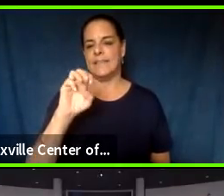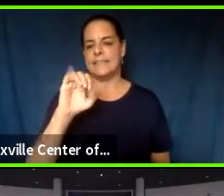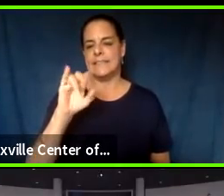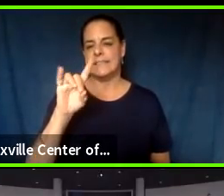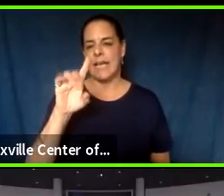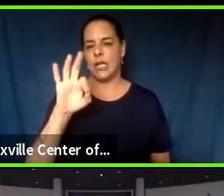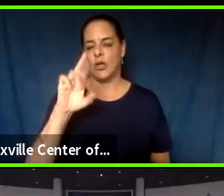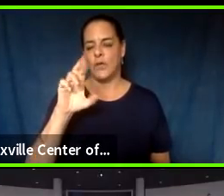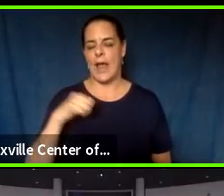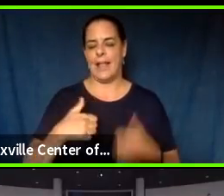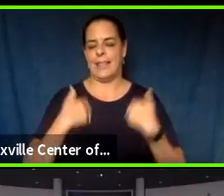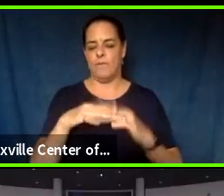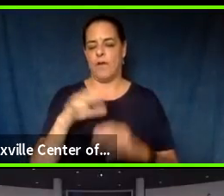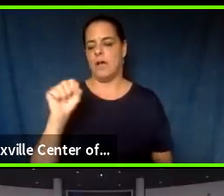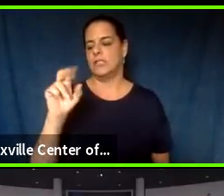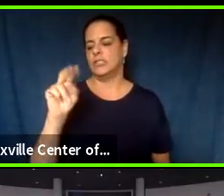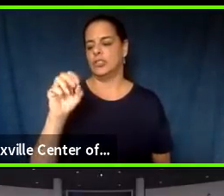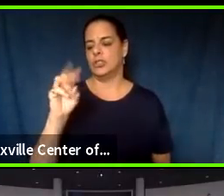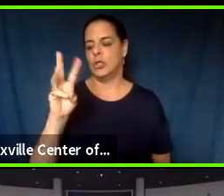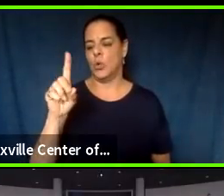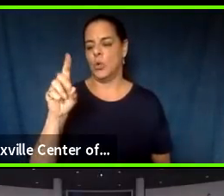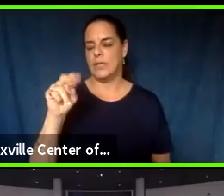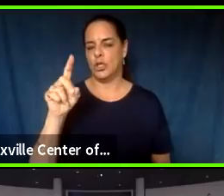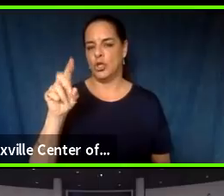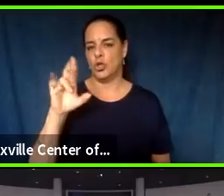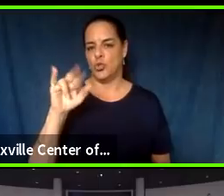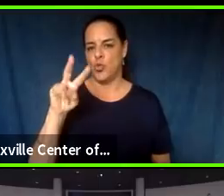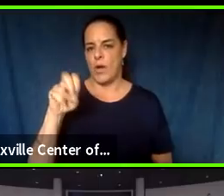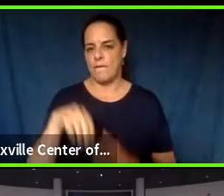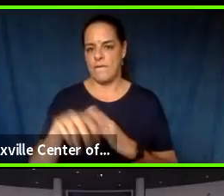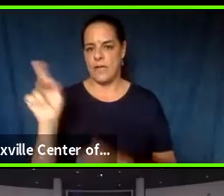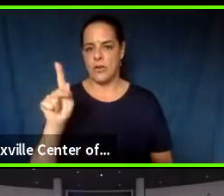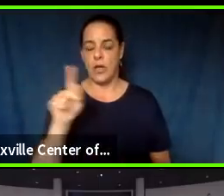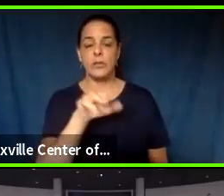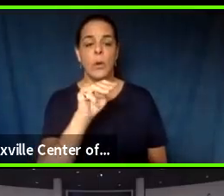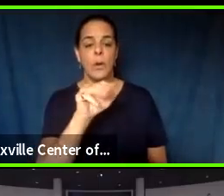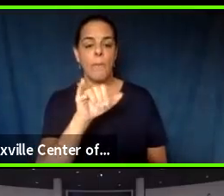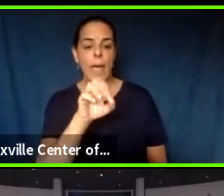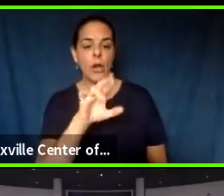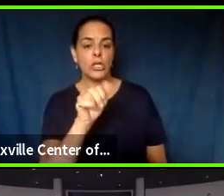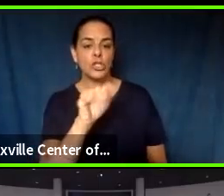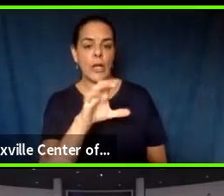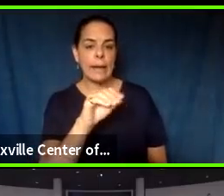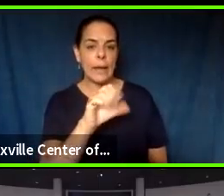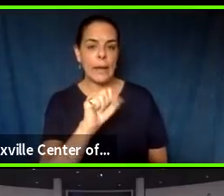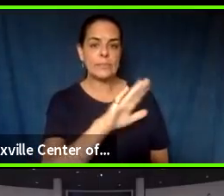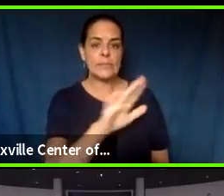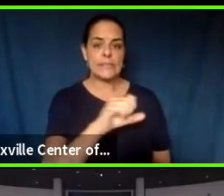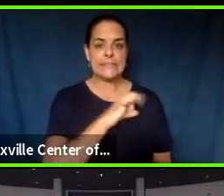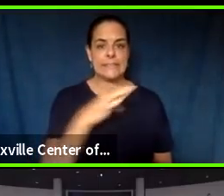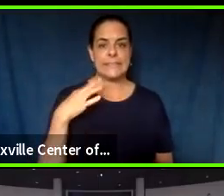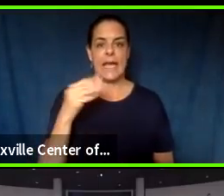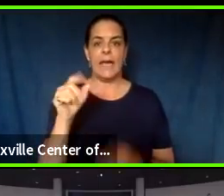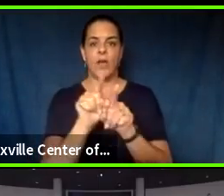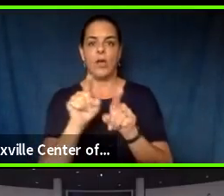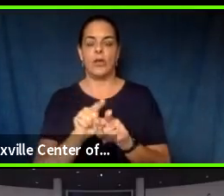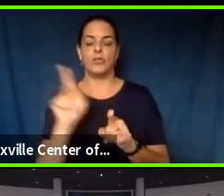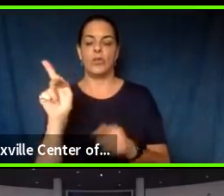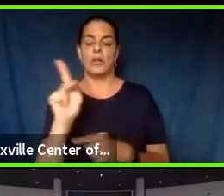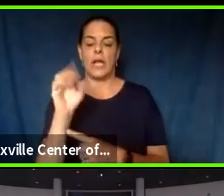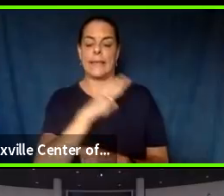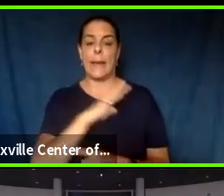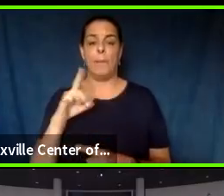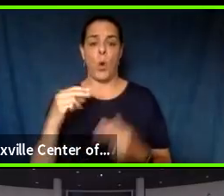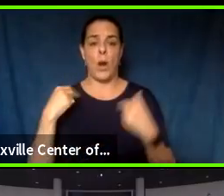Knoxville 37912. Mayor Jacobs, his staff, and also the Knox County Board of Health, thank